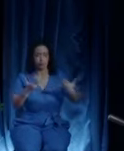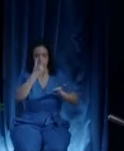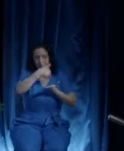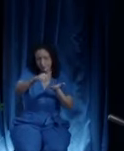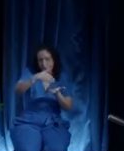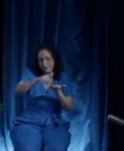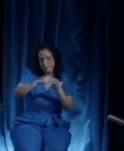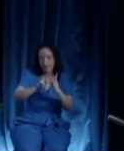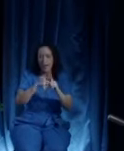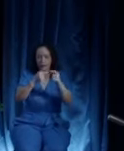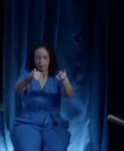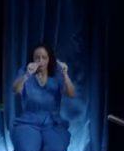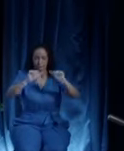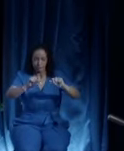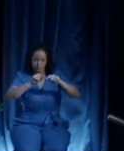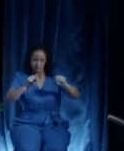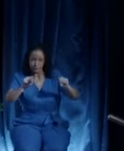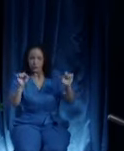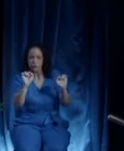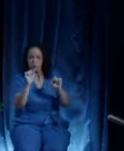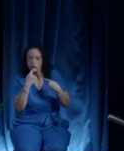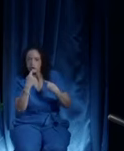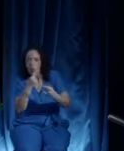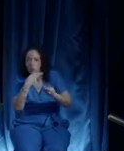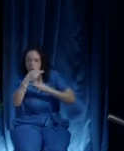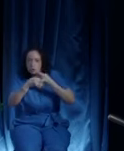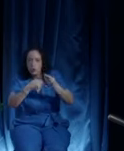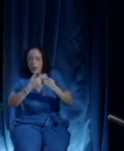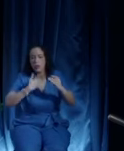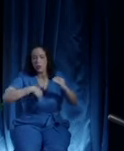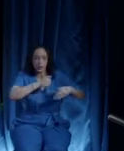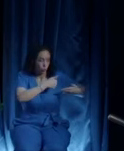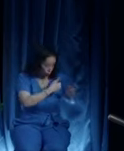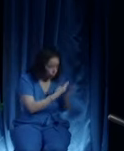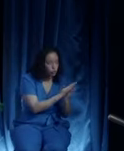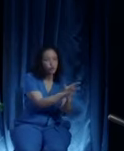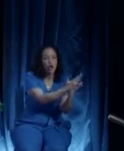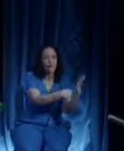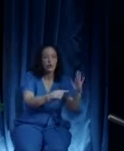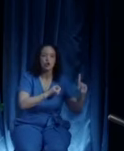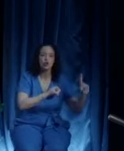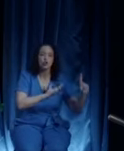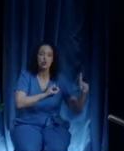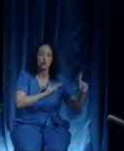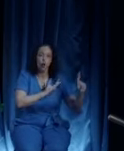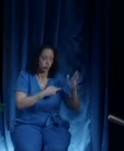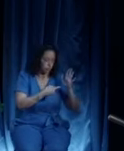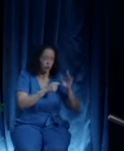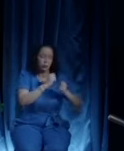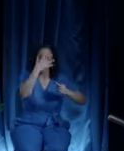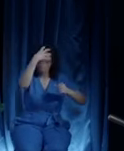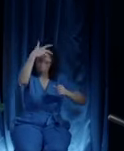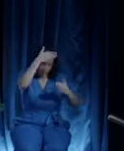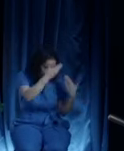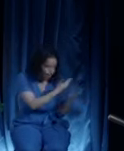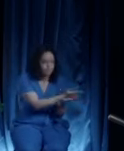its subtitle is The Untold Story of the Women Who Served the Tudor Queens. So tell us a bit about your book. Yeah, hi,